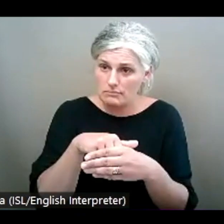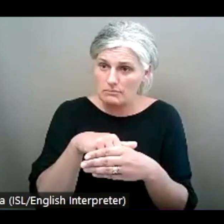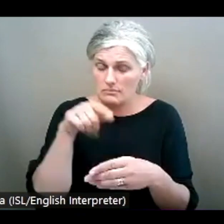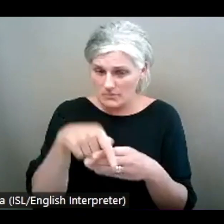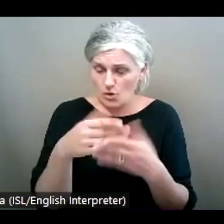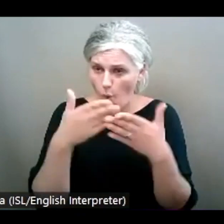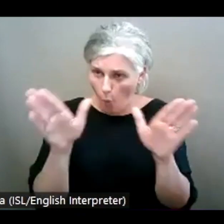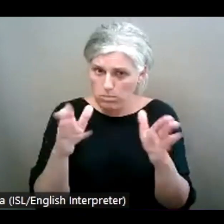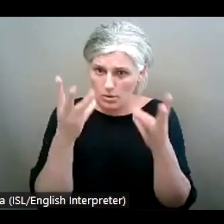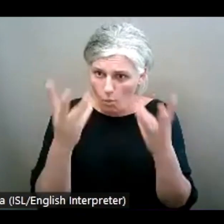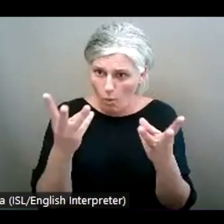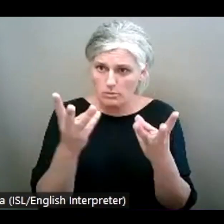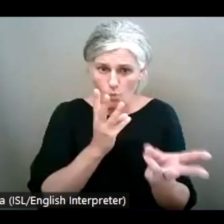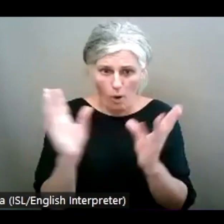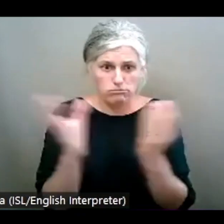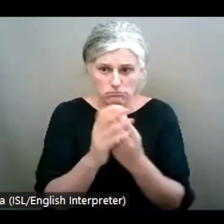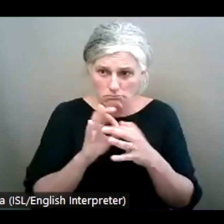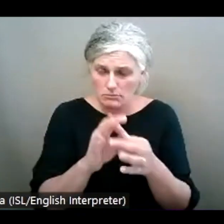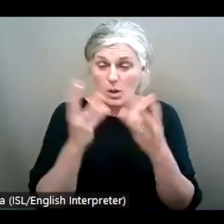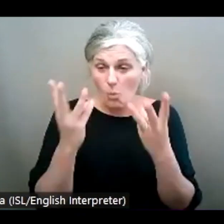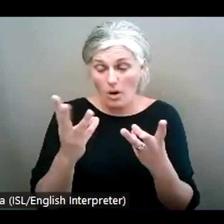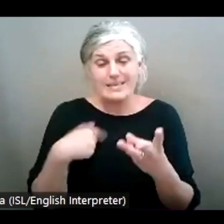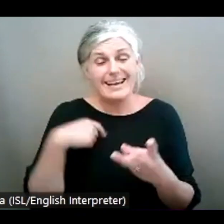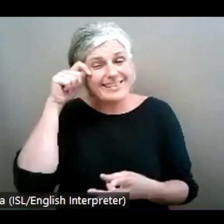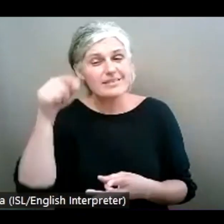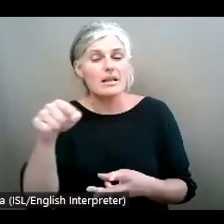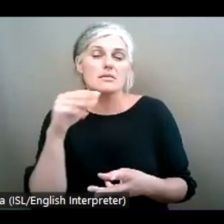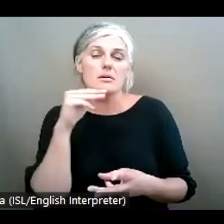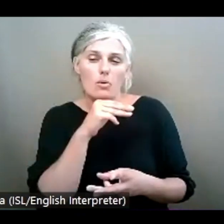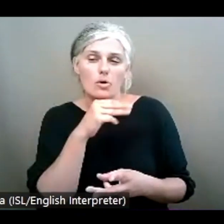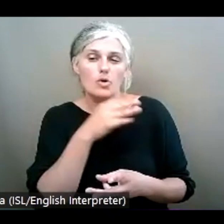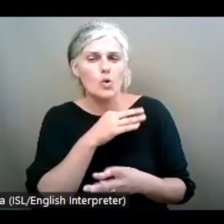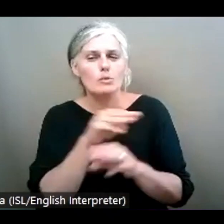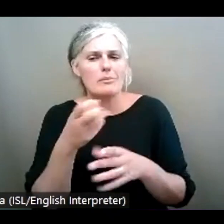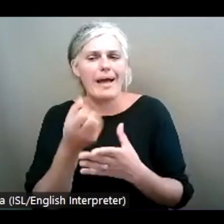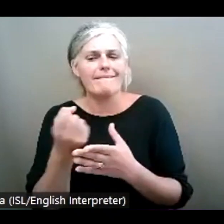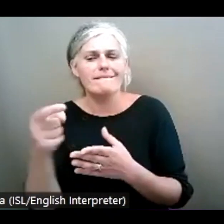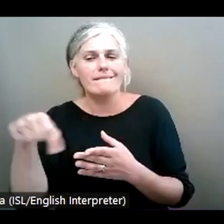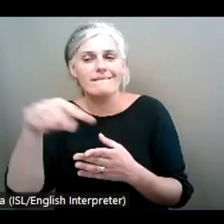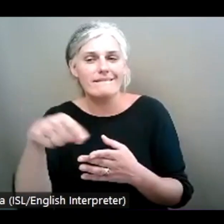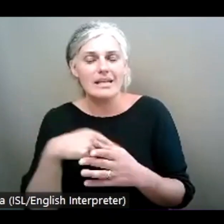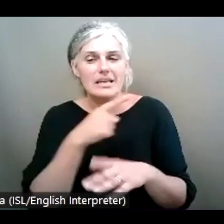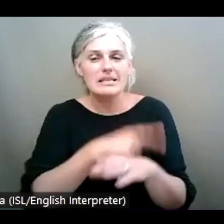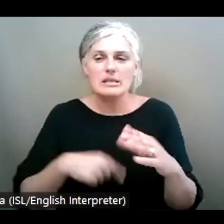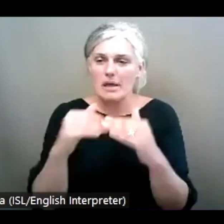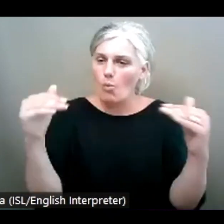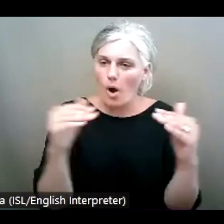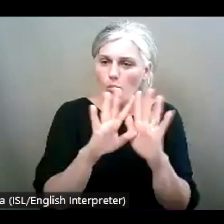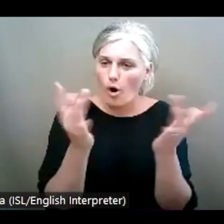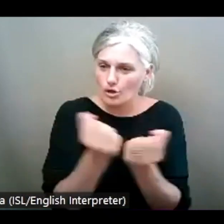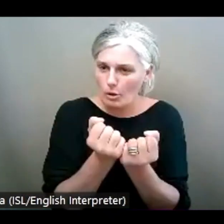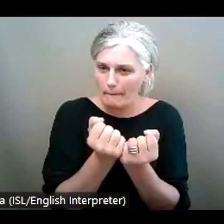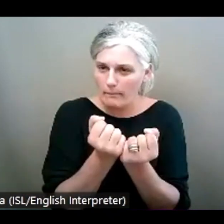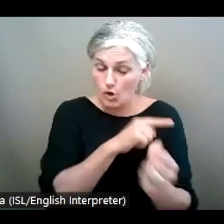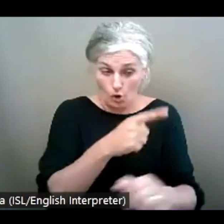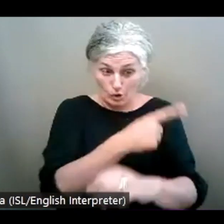open to working with us. And that's what I think is that. And there's good people there. Disability equality workshops. That's how, not